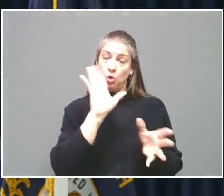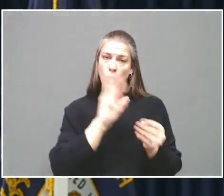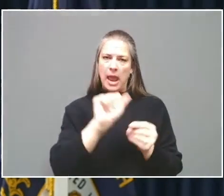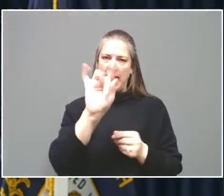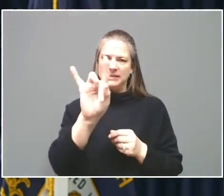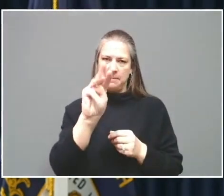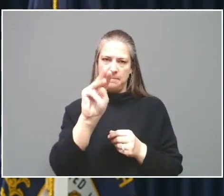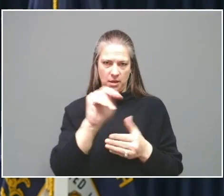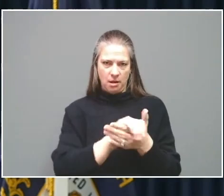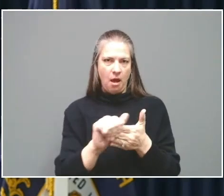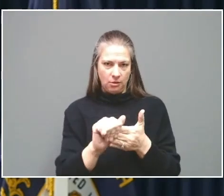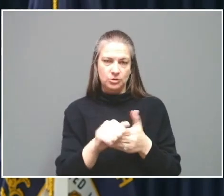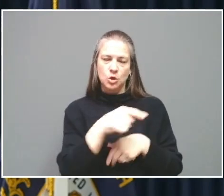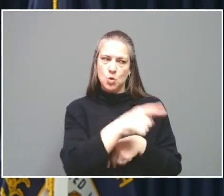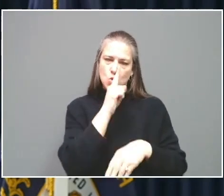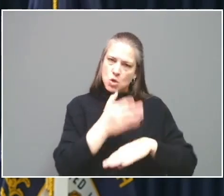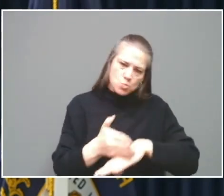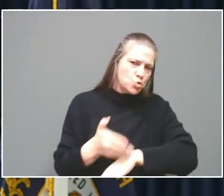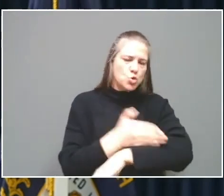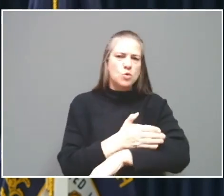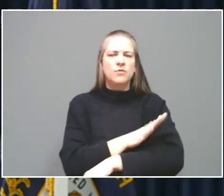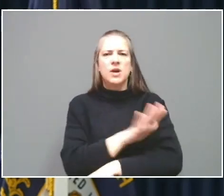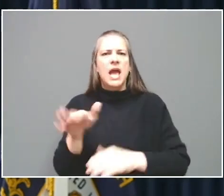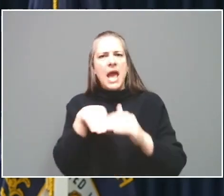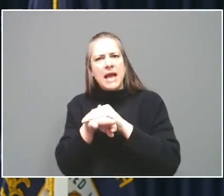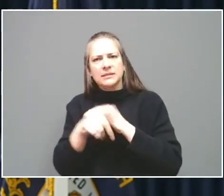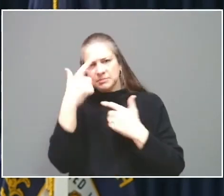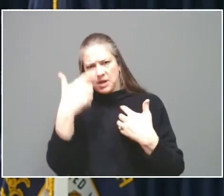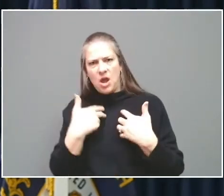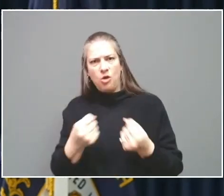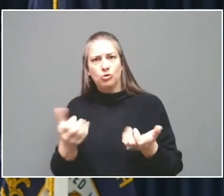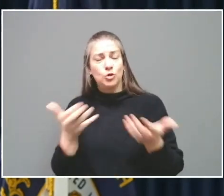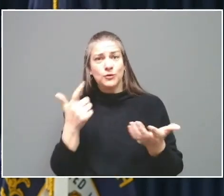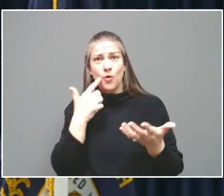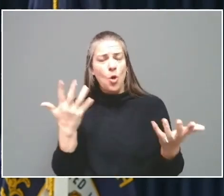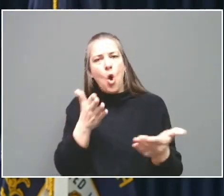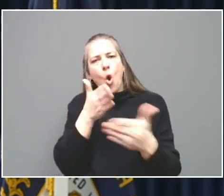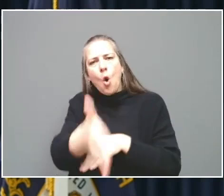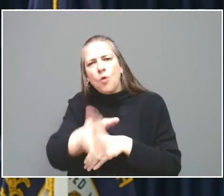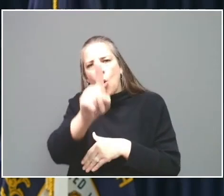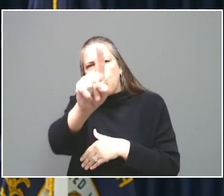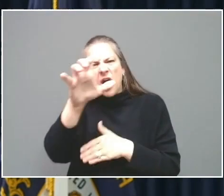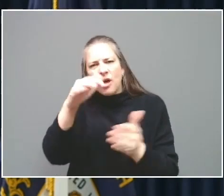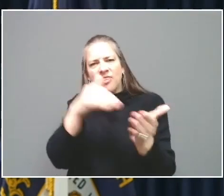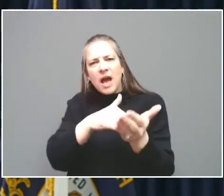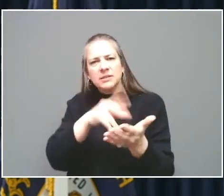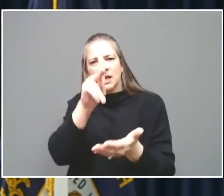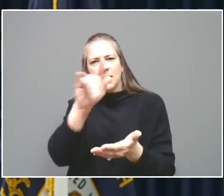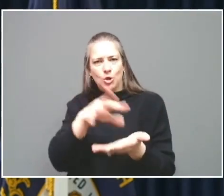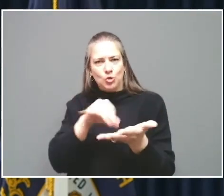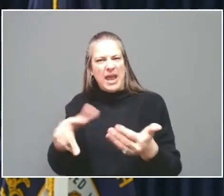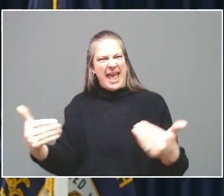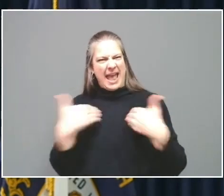help improve the access to mental health services for over 100,000 Kentucky students. This announcement and the